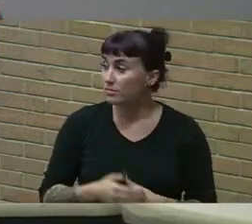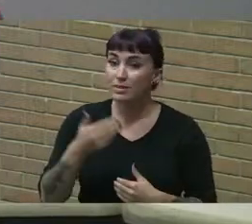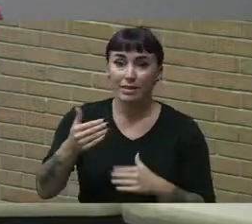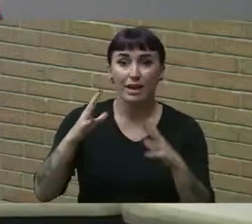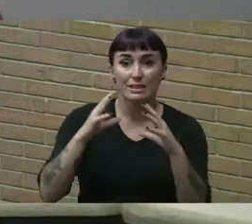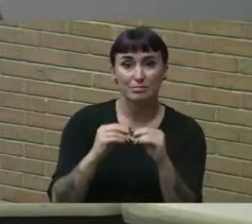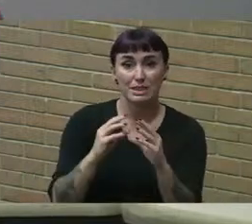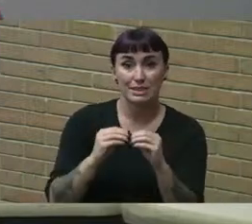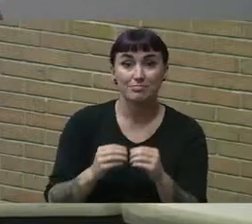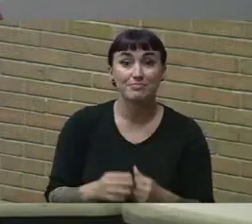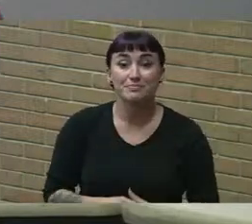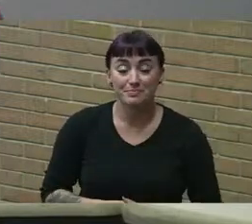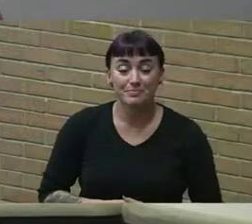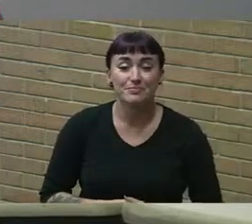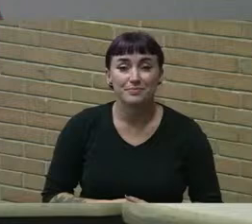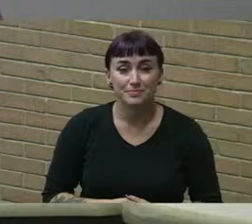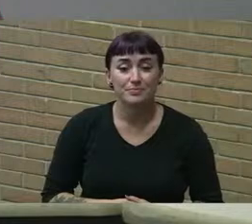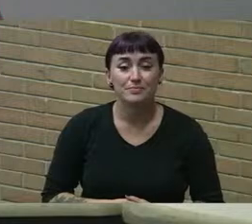meeting.